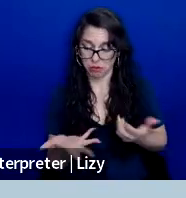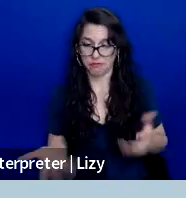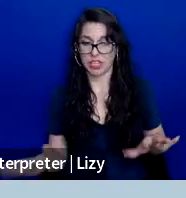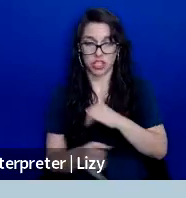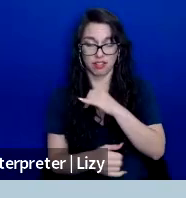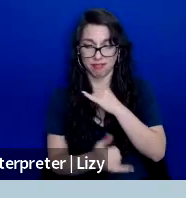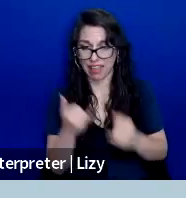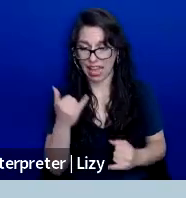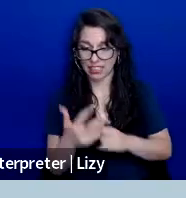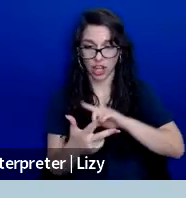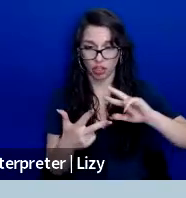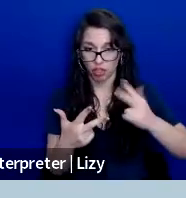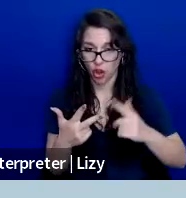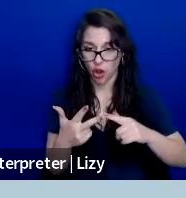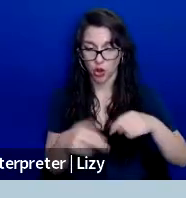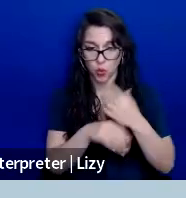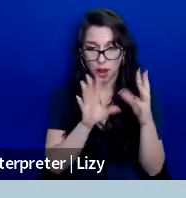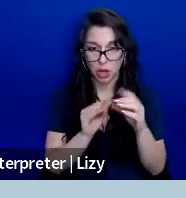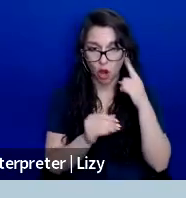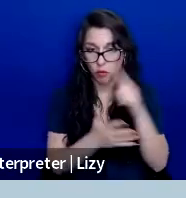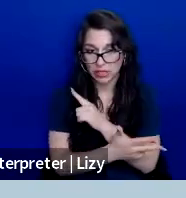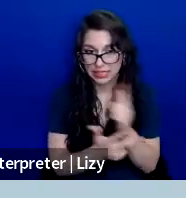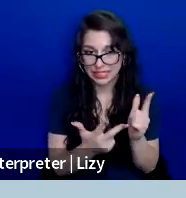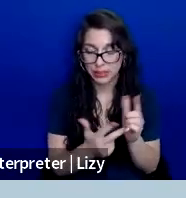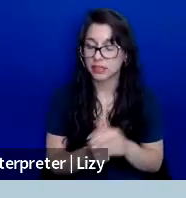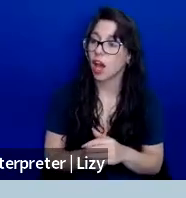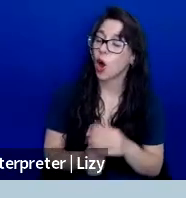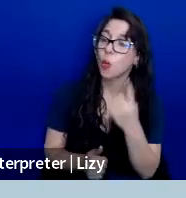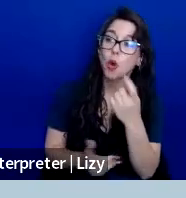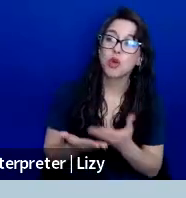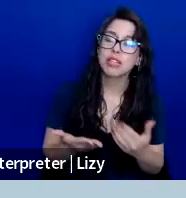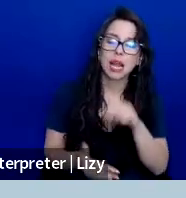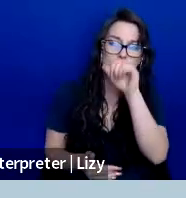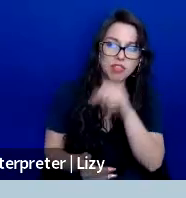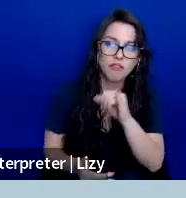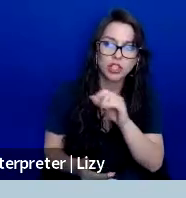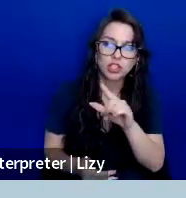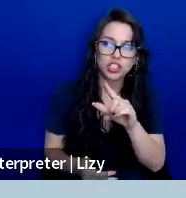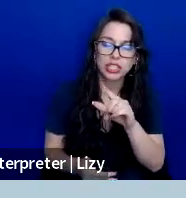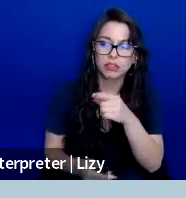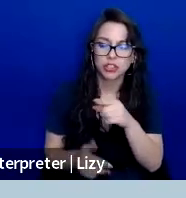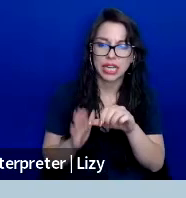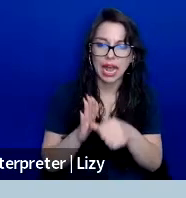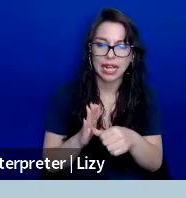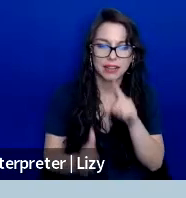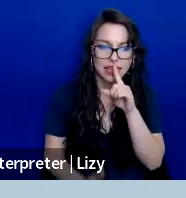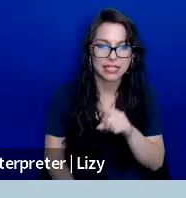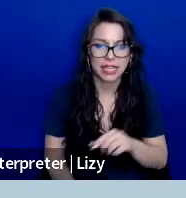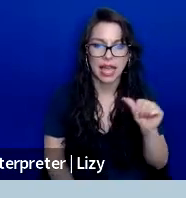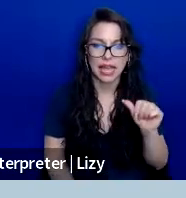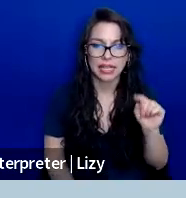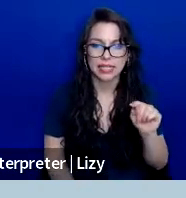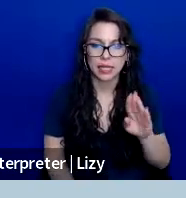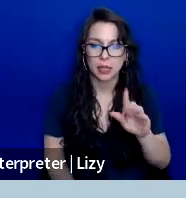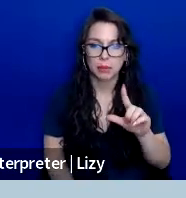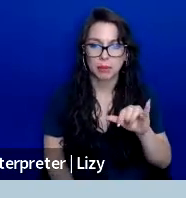series. I think one other thing I'd love Jill to highlight is our AT Flip Kit. If you just want to